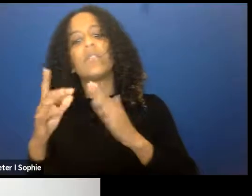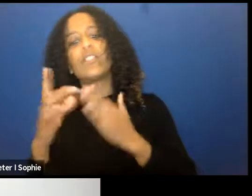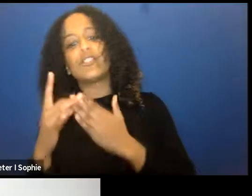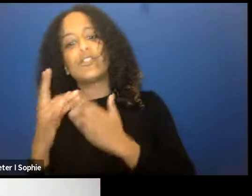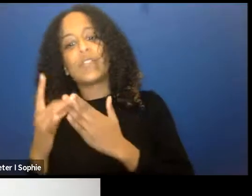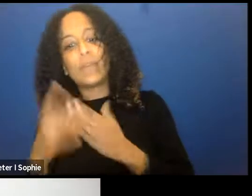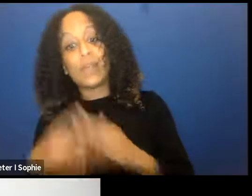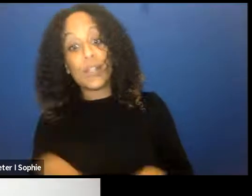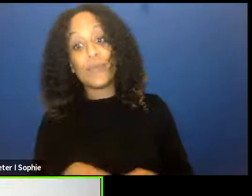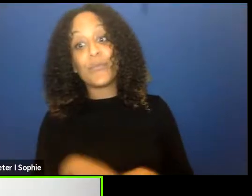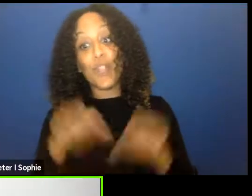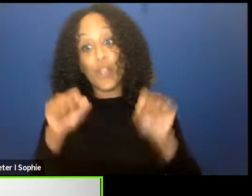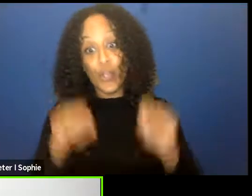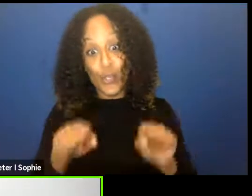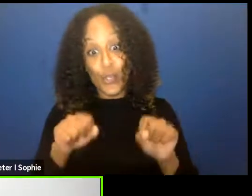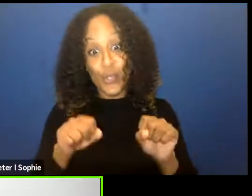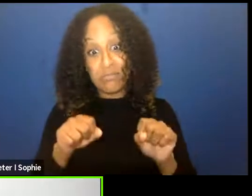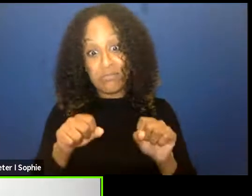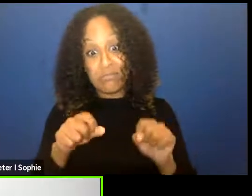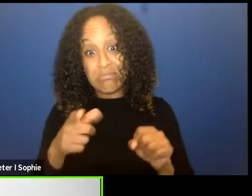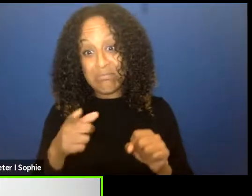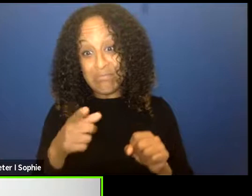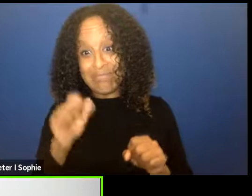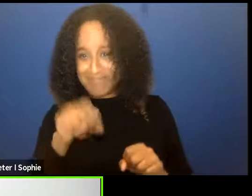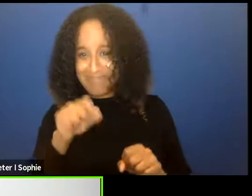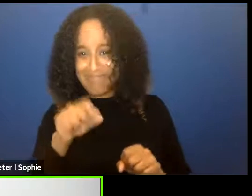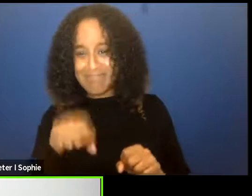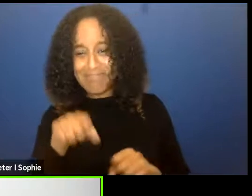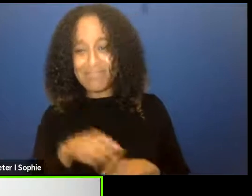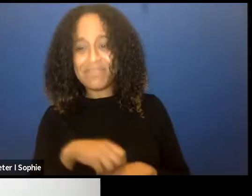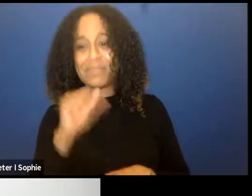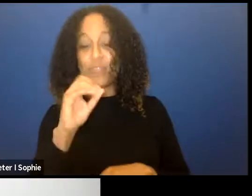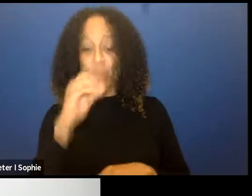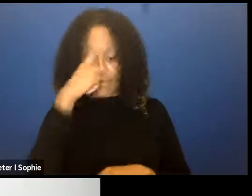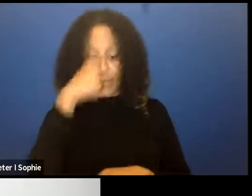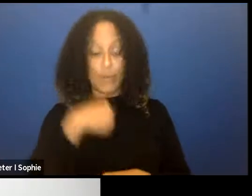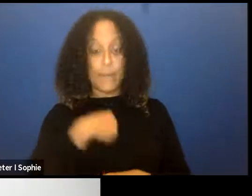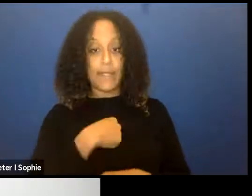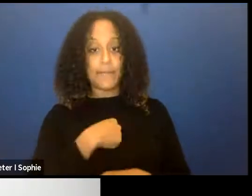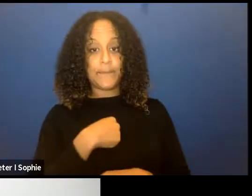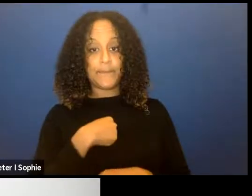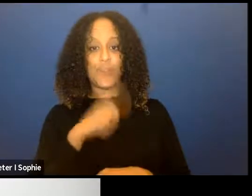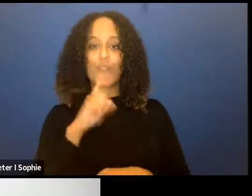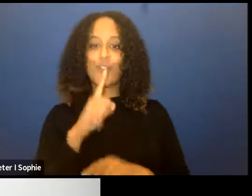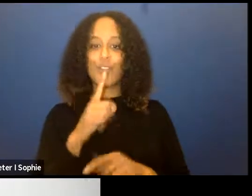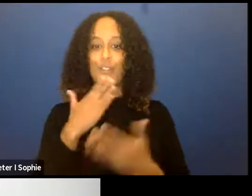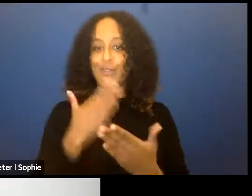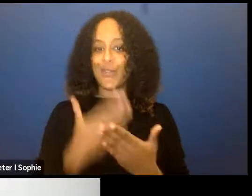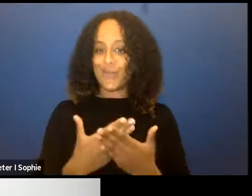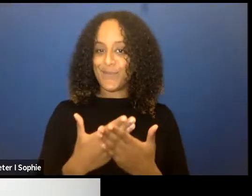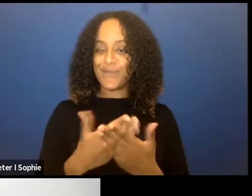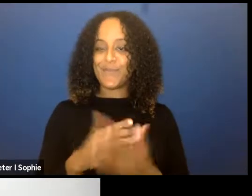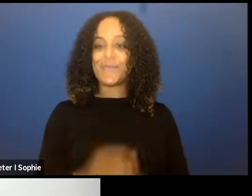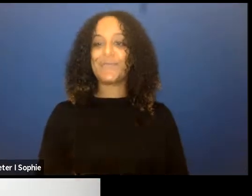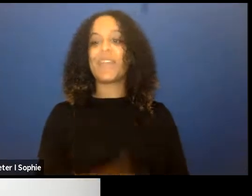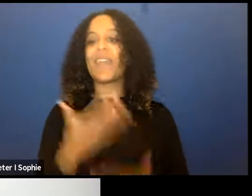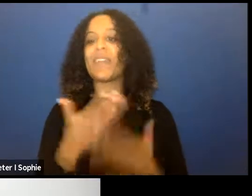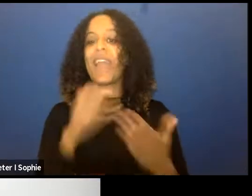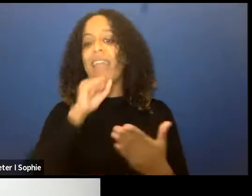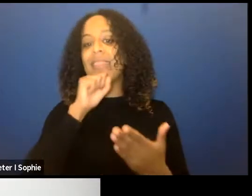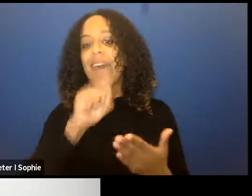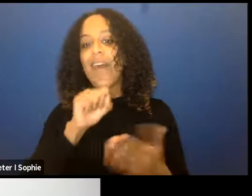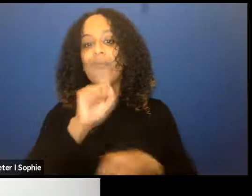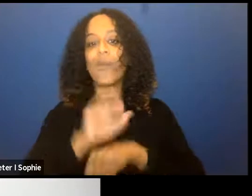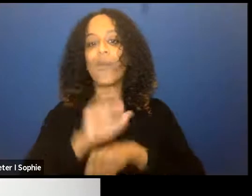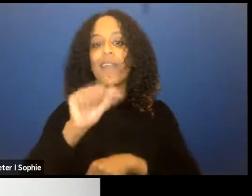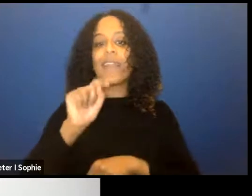play, ideally yeah. plays. Yeah. Yeah, absolutely. For me, it was really good. Like the thing I love about working at Catalyst is